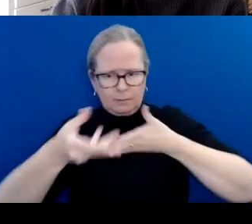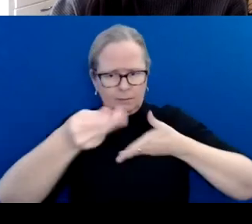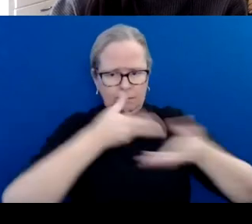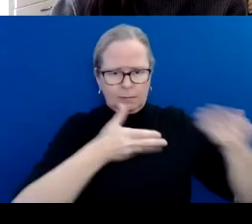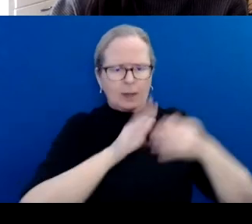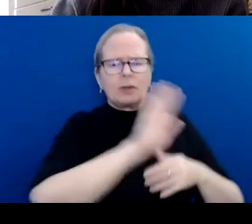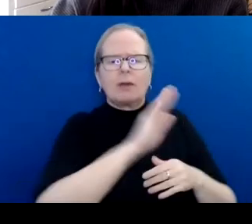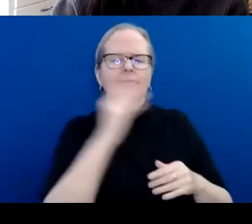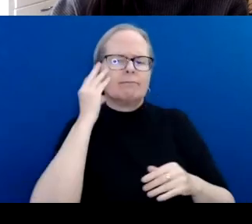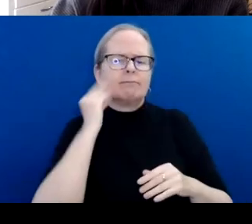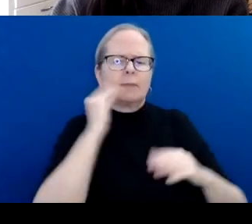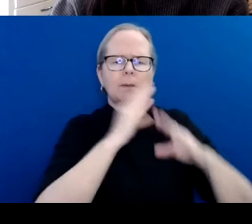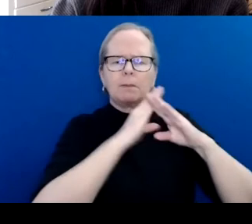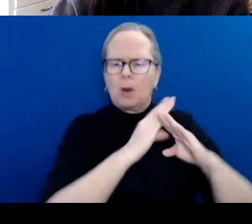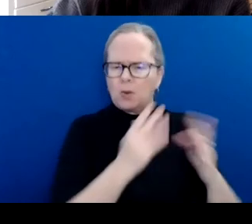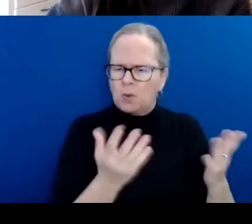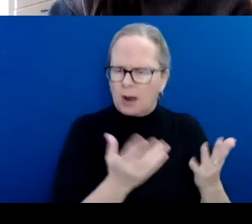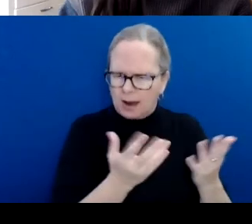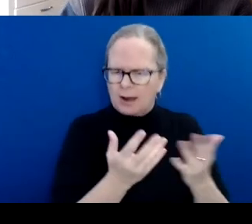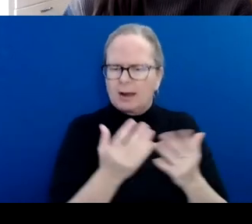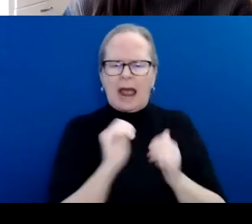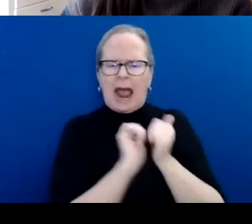working to create more equitable systems.